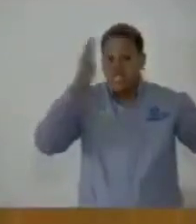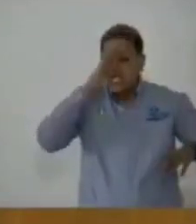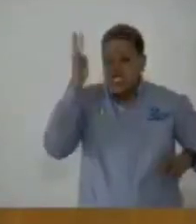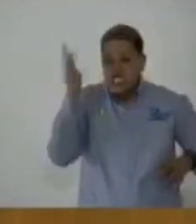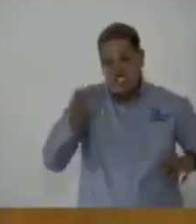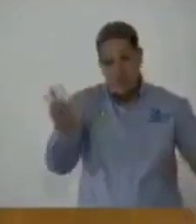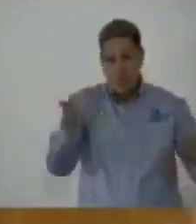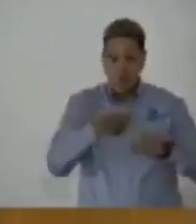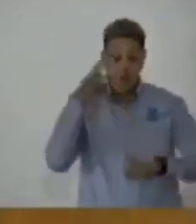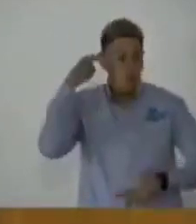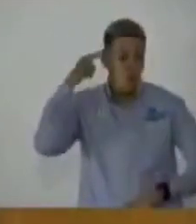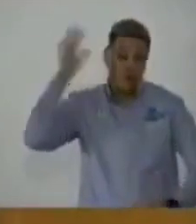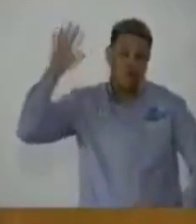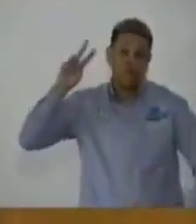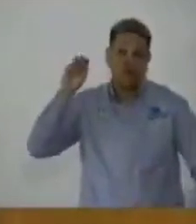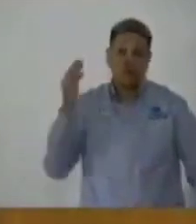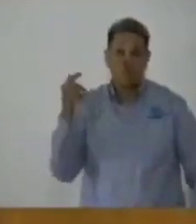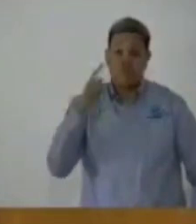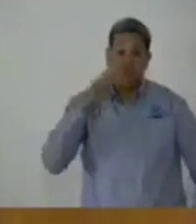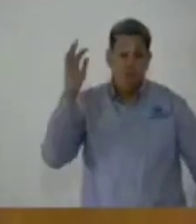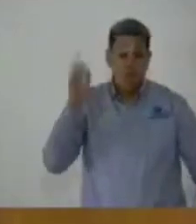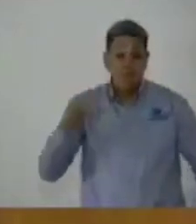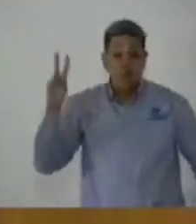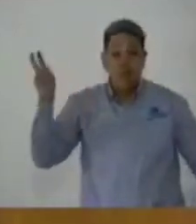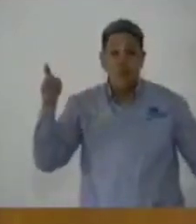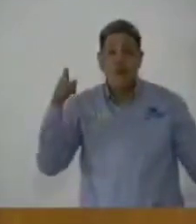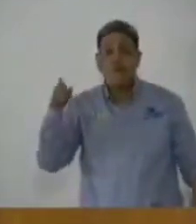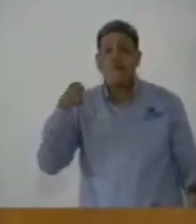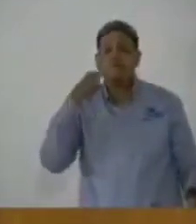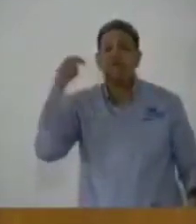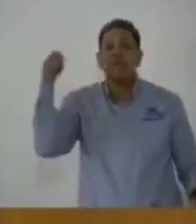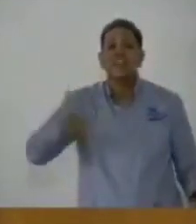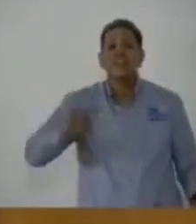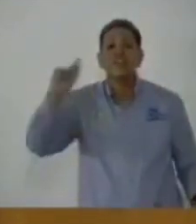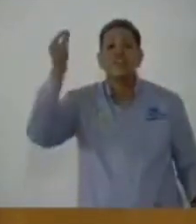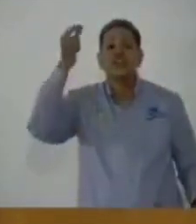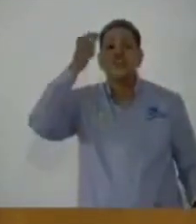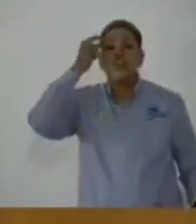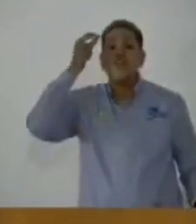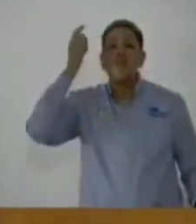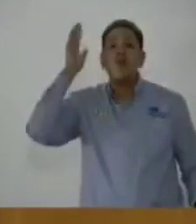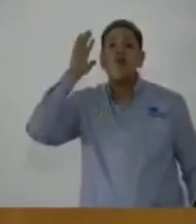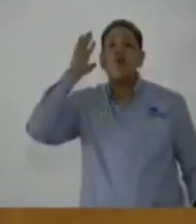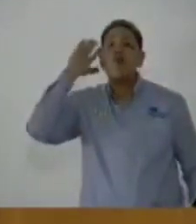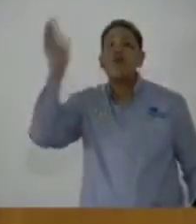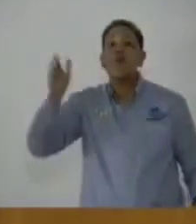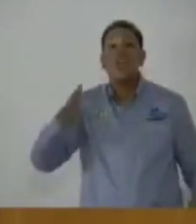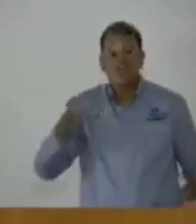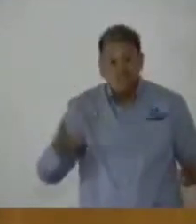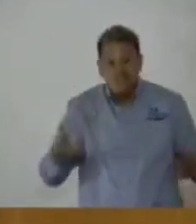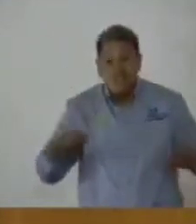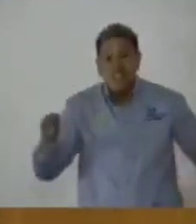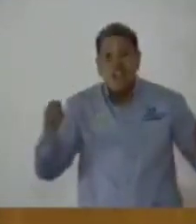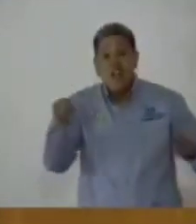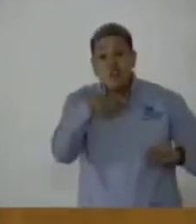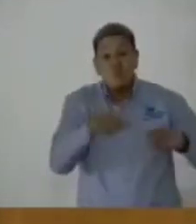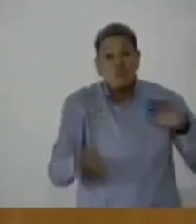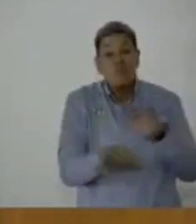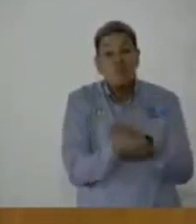This is a direct quote, an absolute quote. He says, this government, continued to quote, will sell you out.